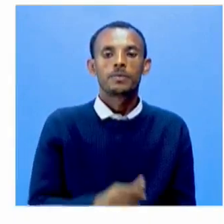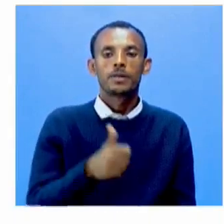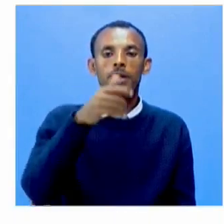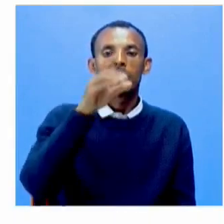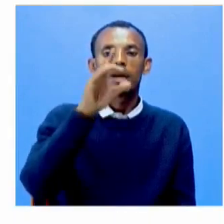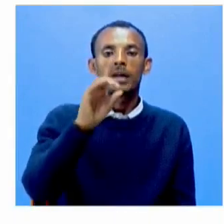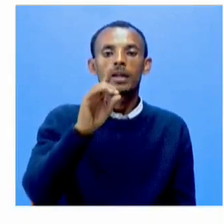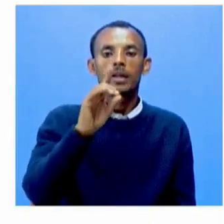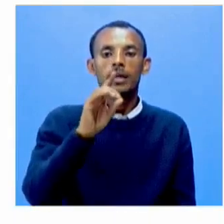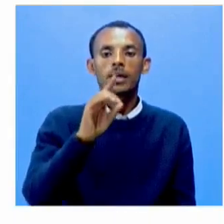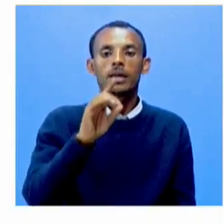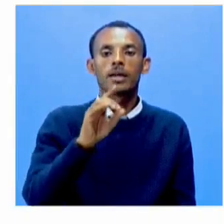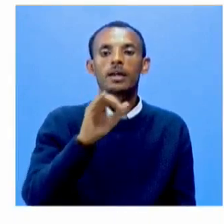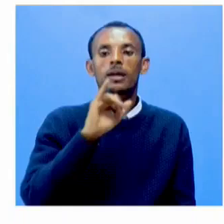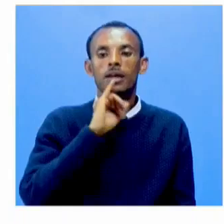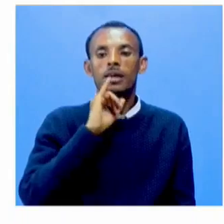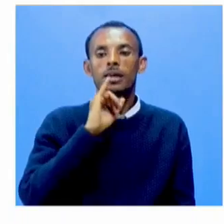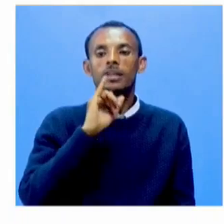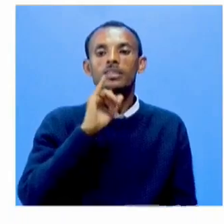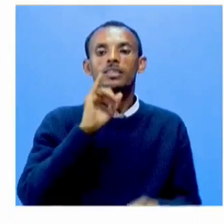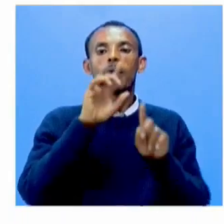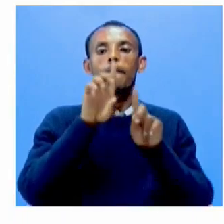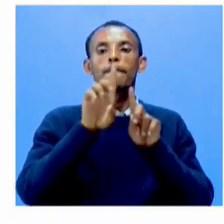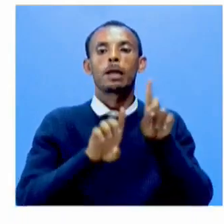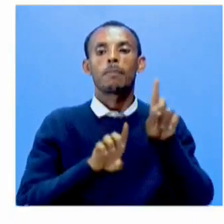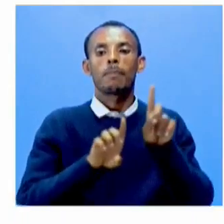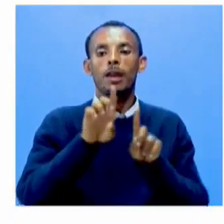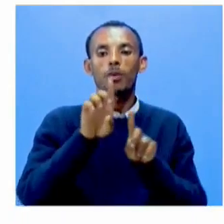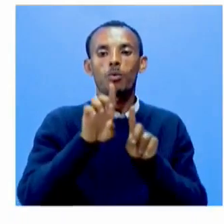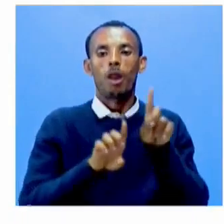is perpendicular